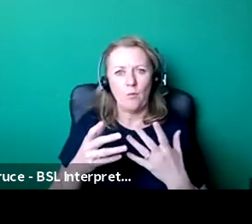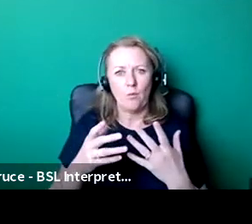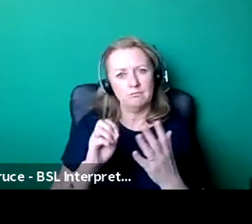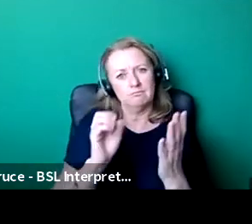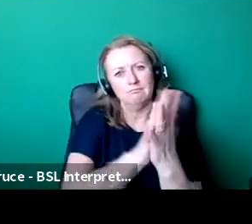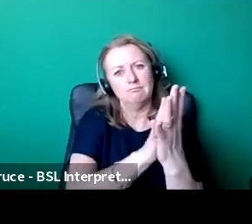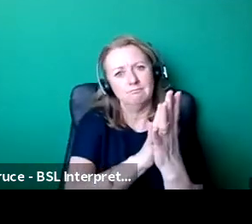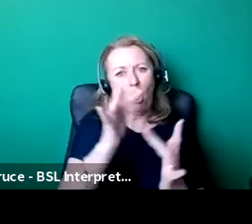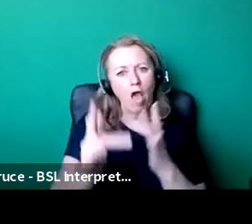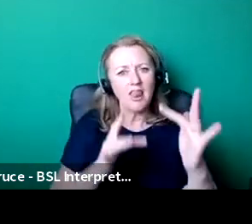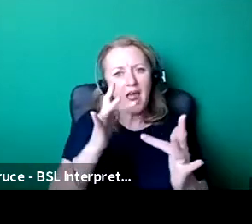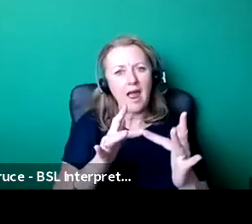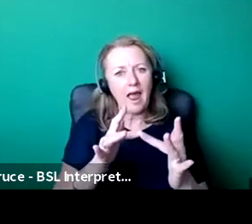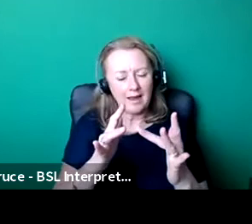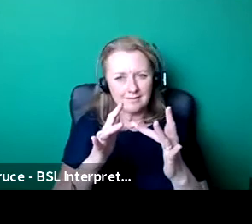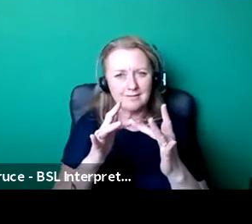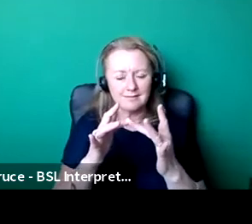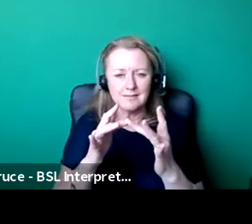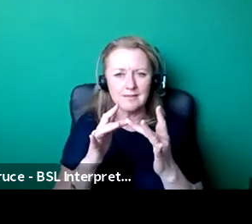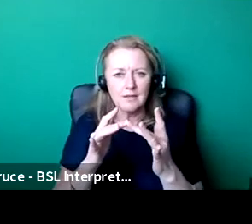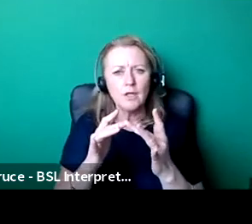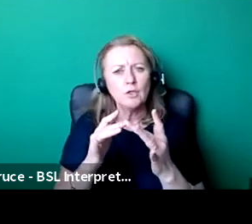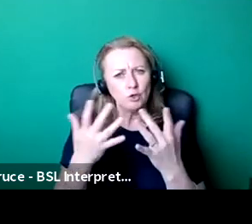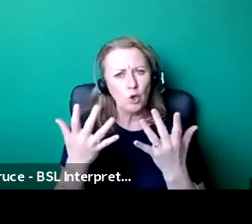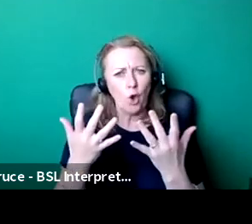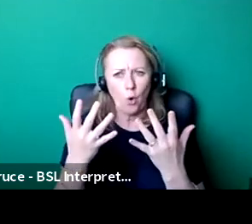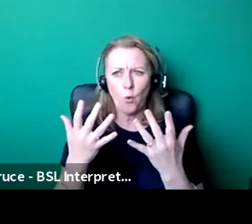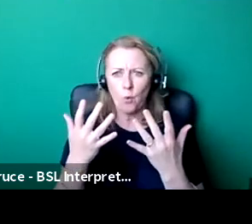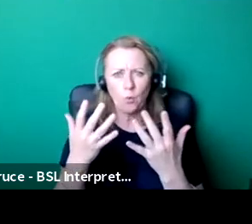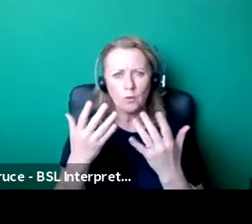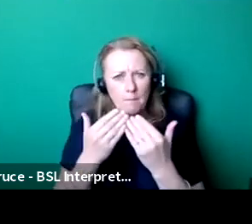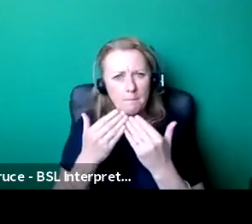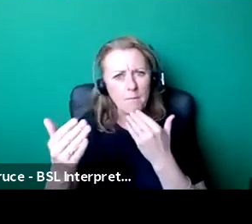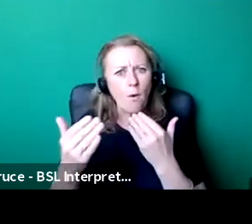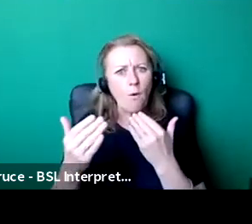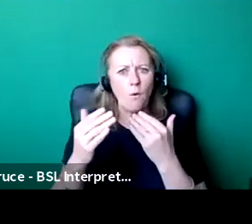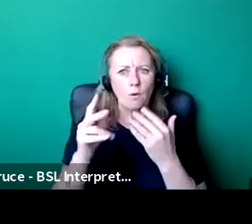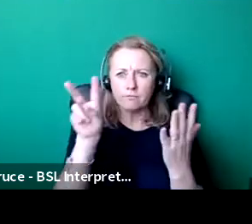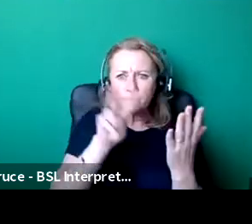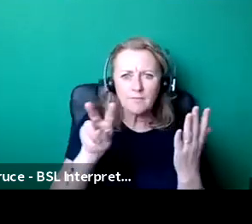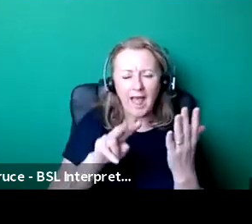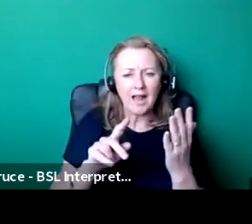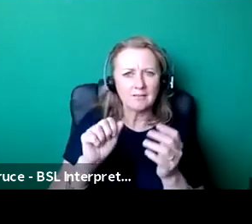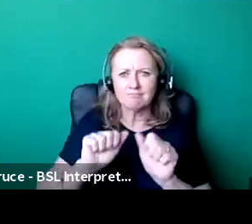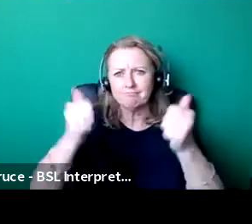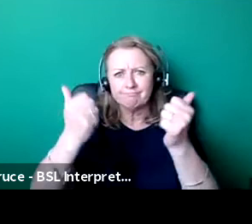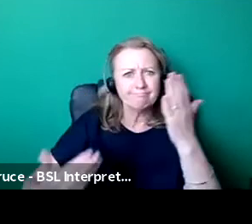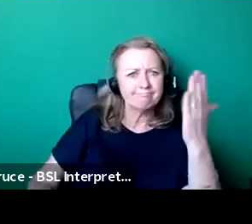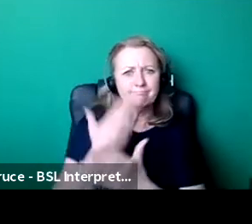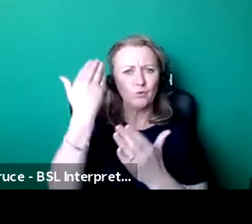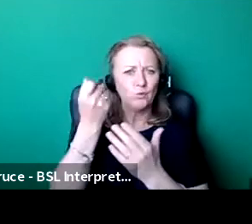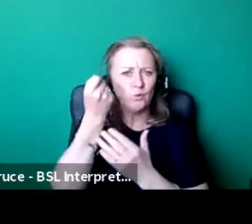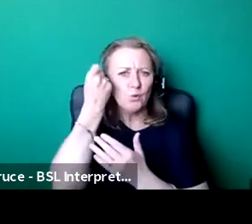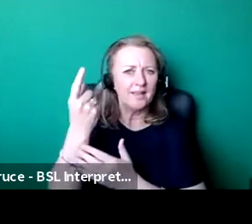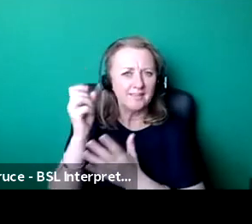time, while there has been that kind of mobilization online and some great online initiatives, we're also witnessing a